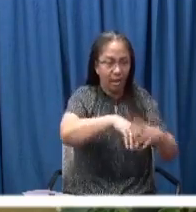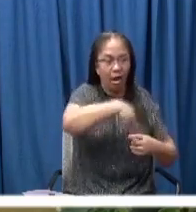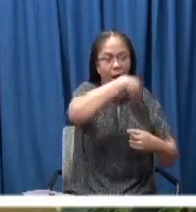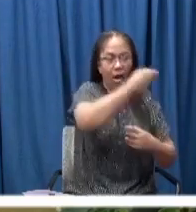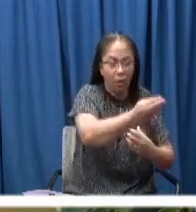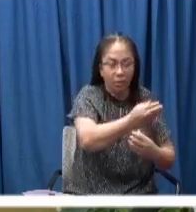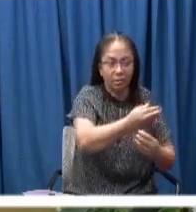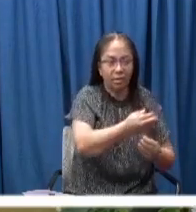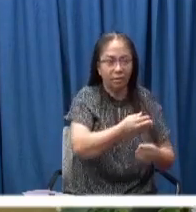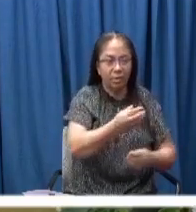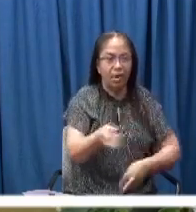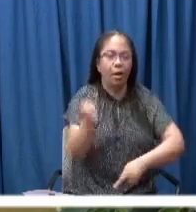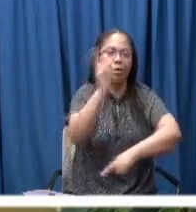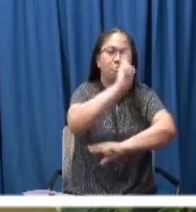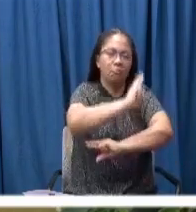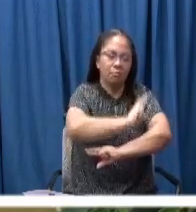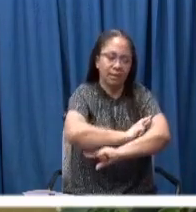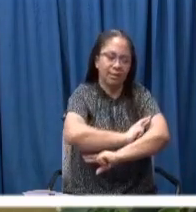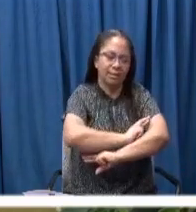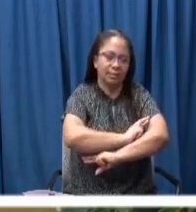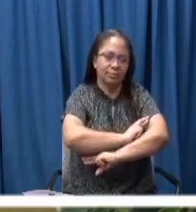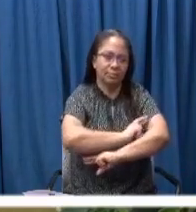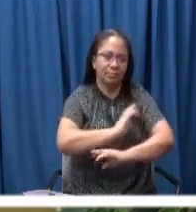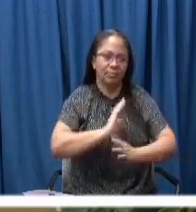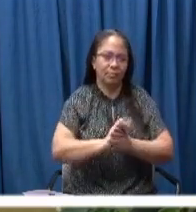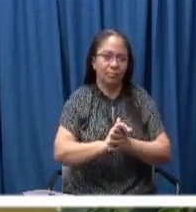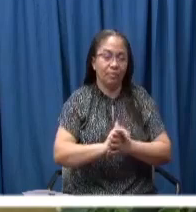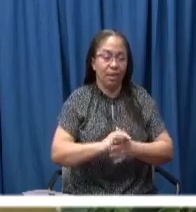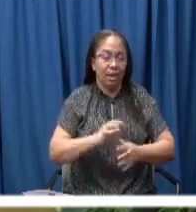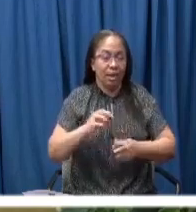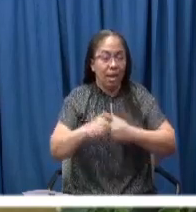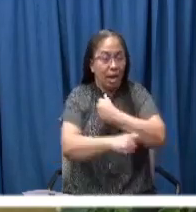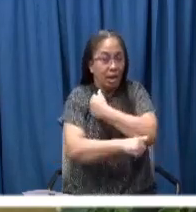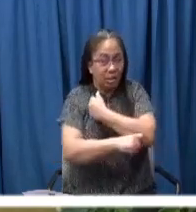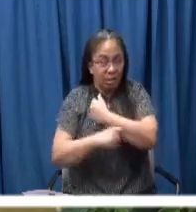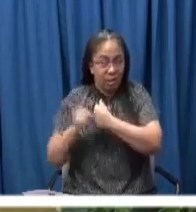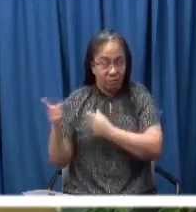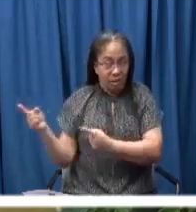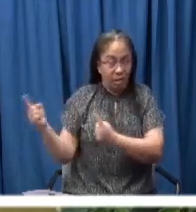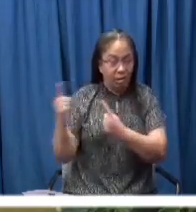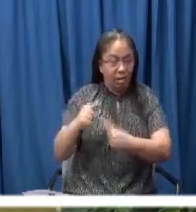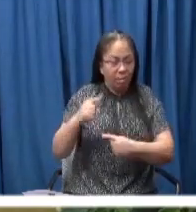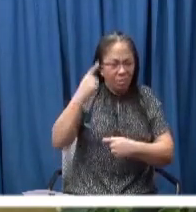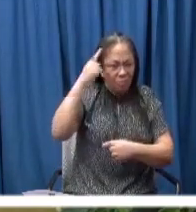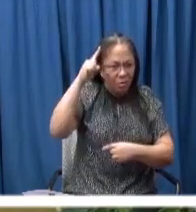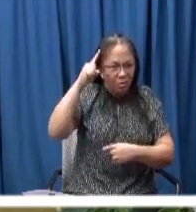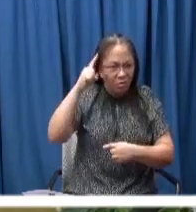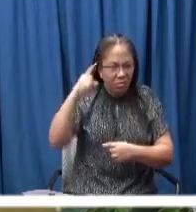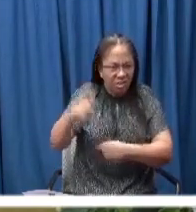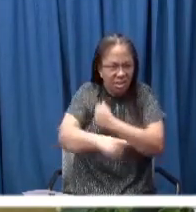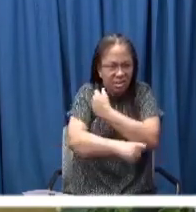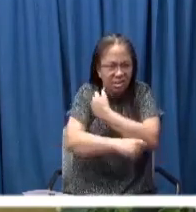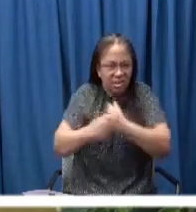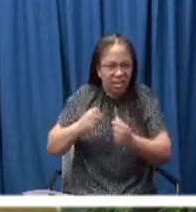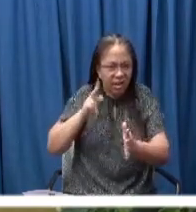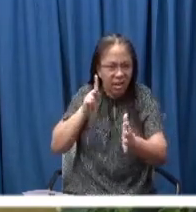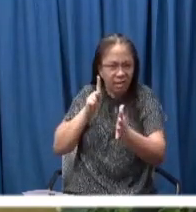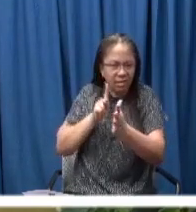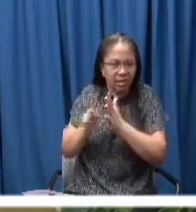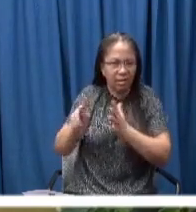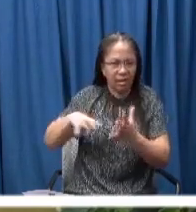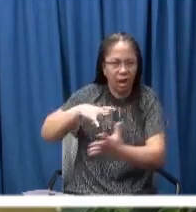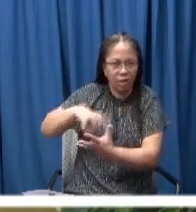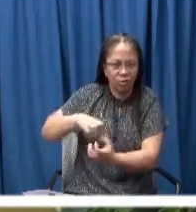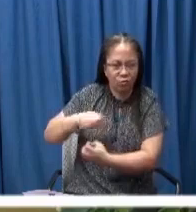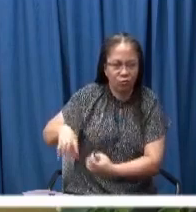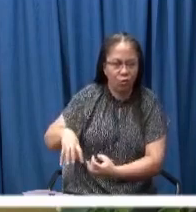be sure of finding pasture. The thief comes only to steal and kill